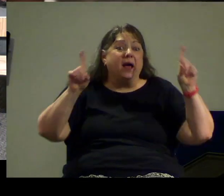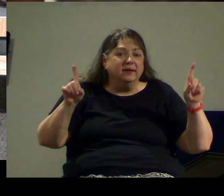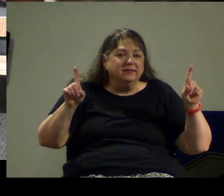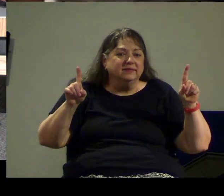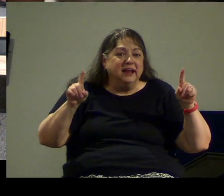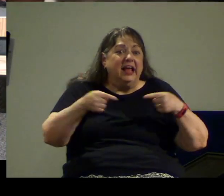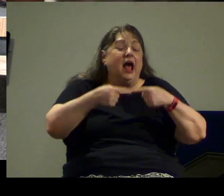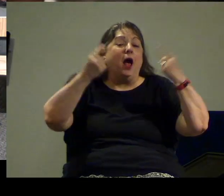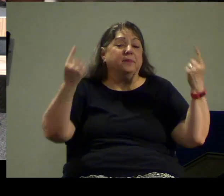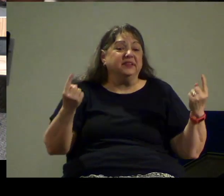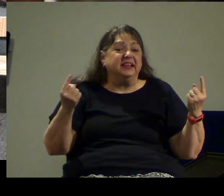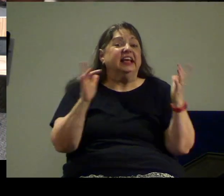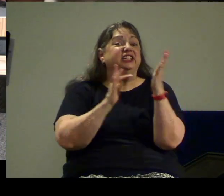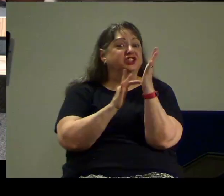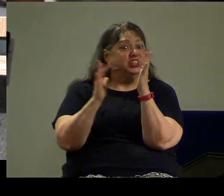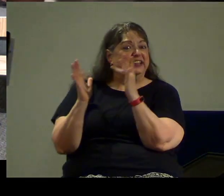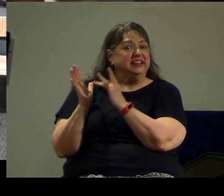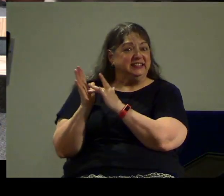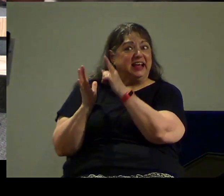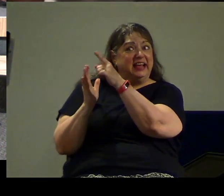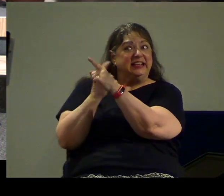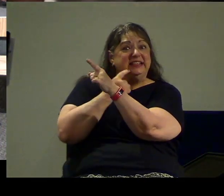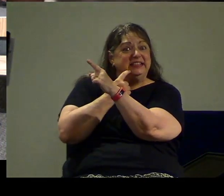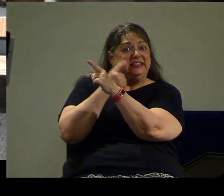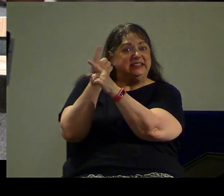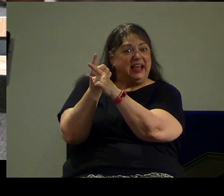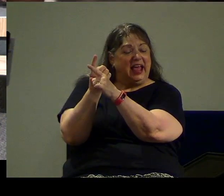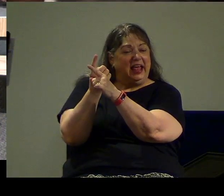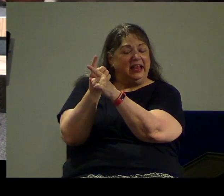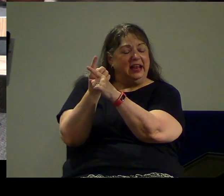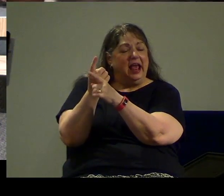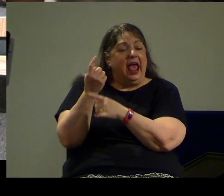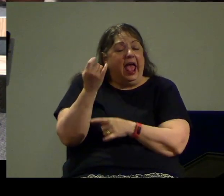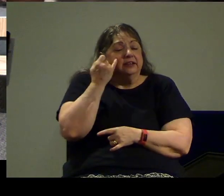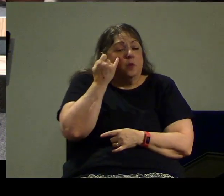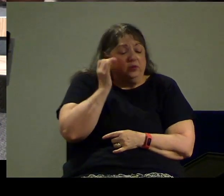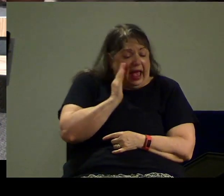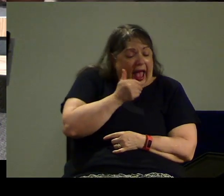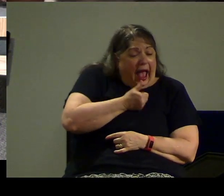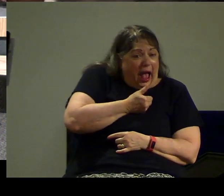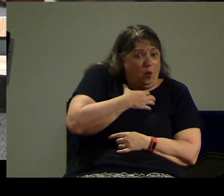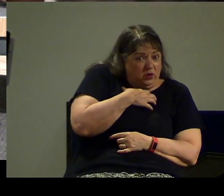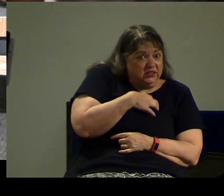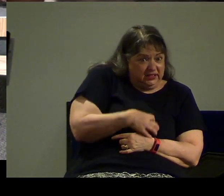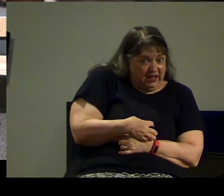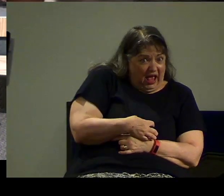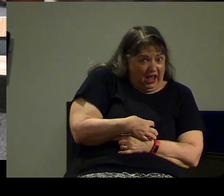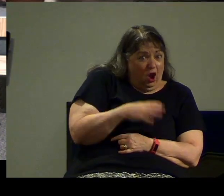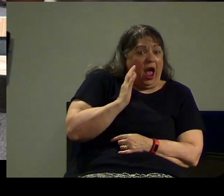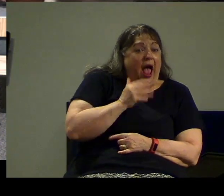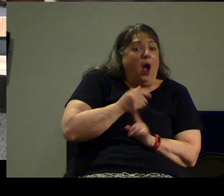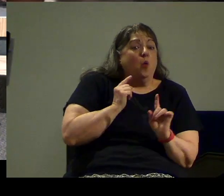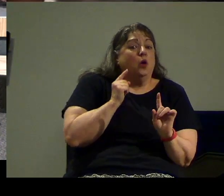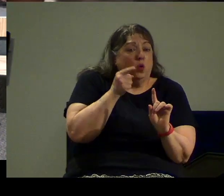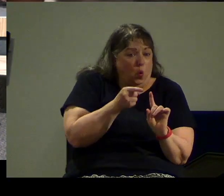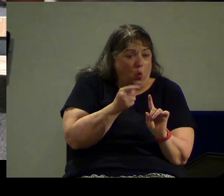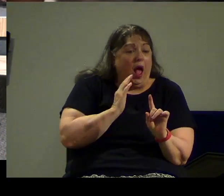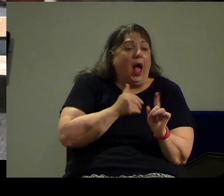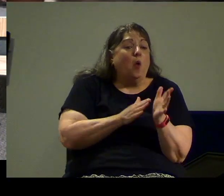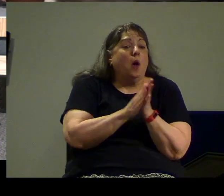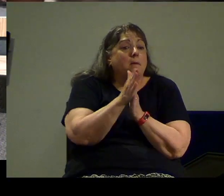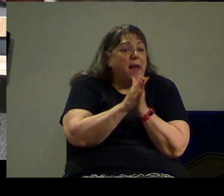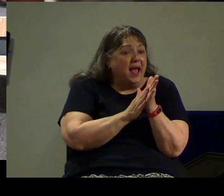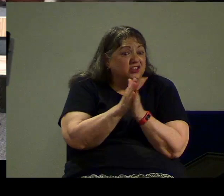when our God, the Word of God declares that when our desire and our passion is to know God, to walk